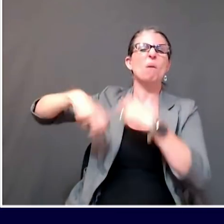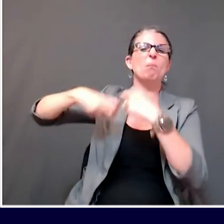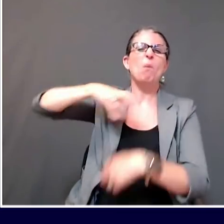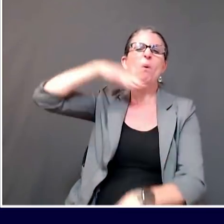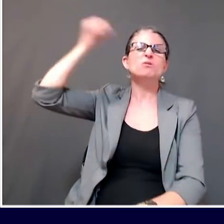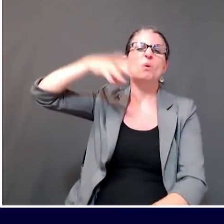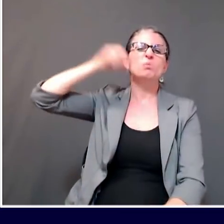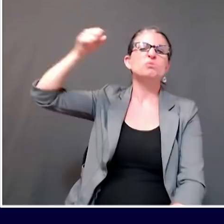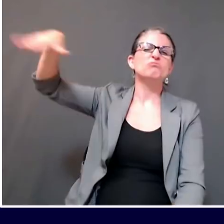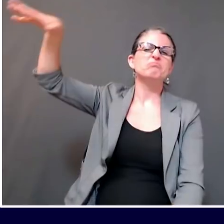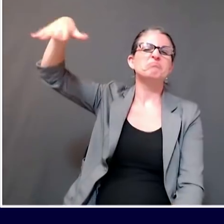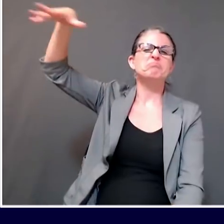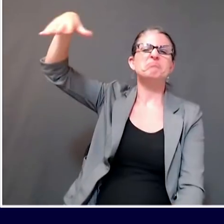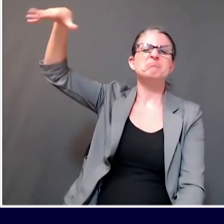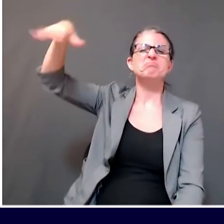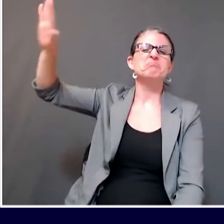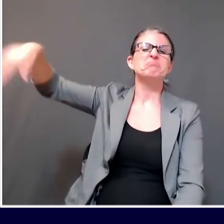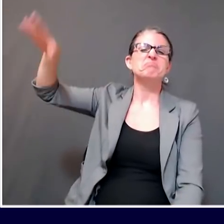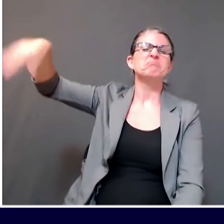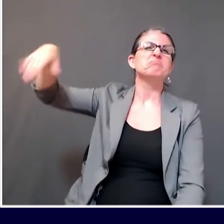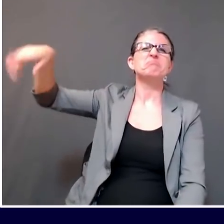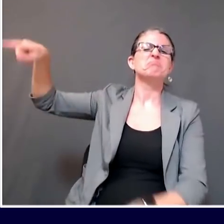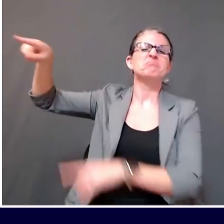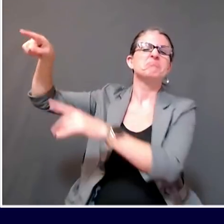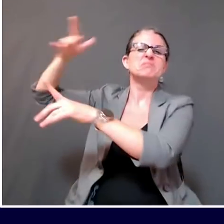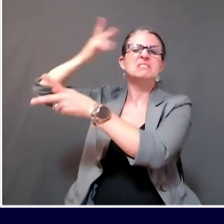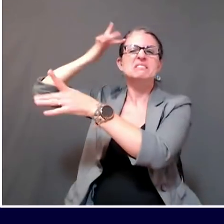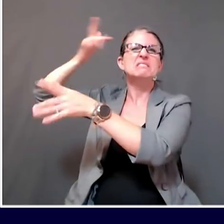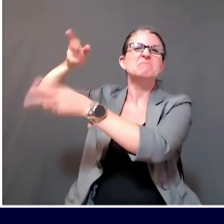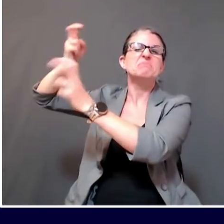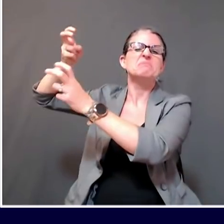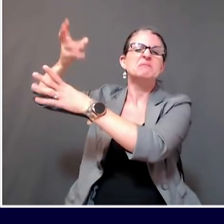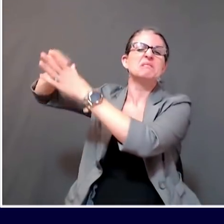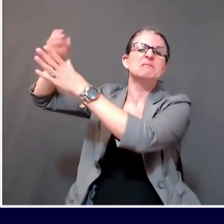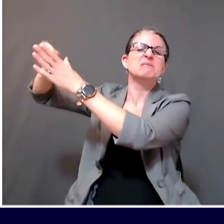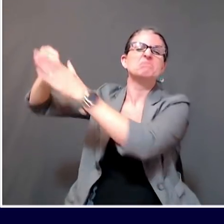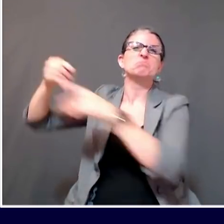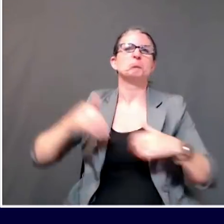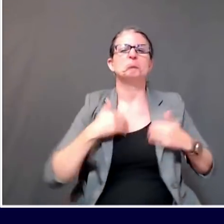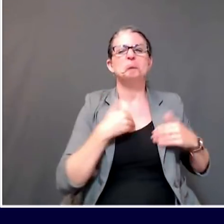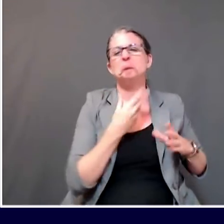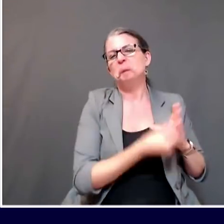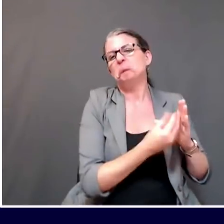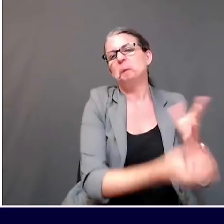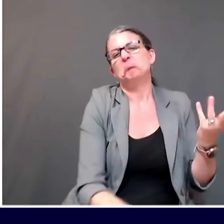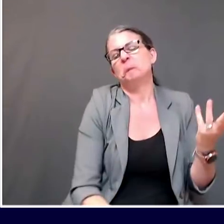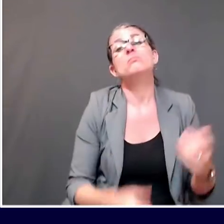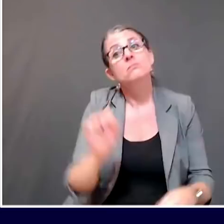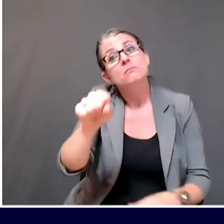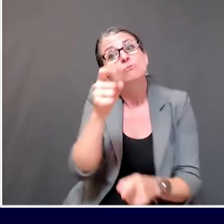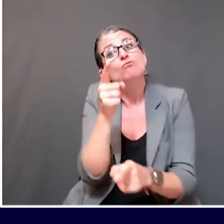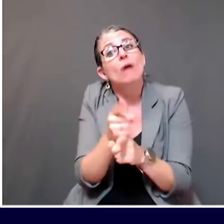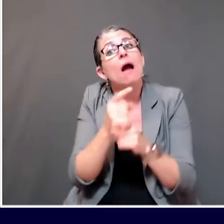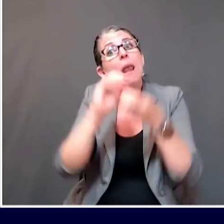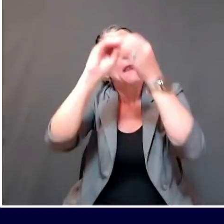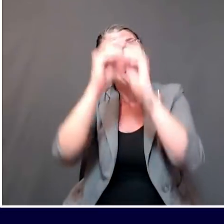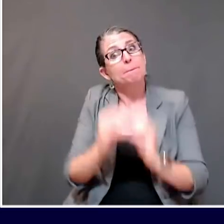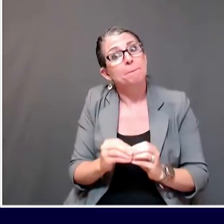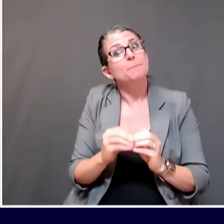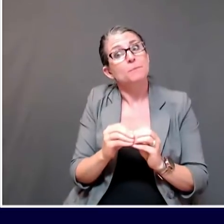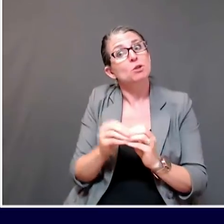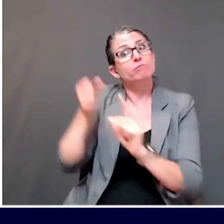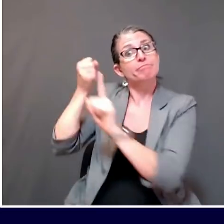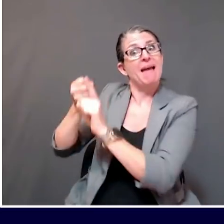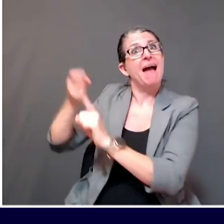statistically, that's the case. But this is unfortunately a sad reminder that COVID-19 can affect individuals